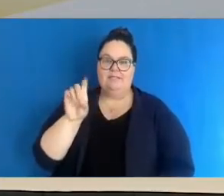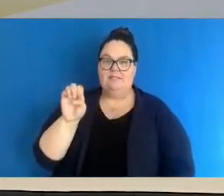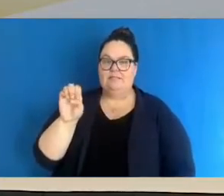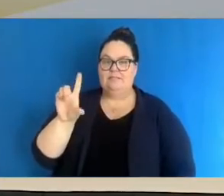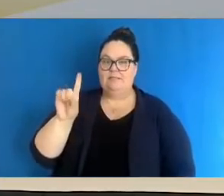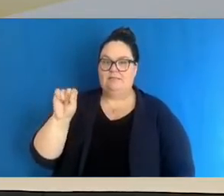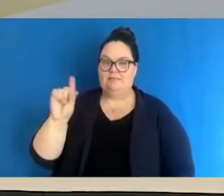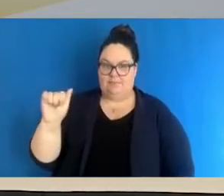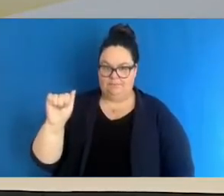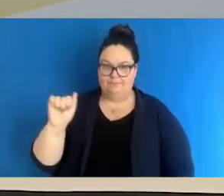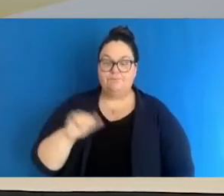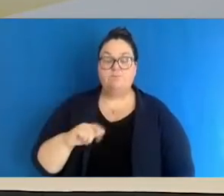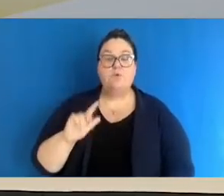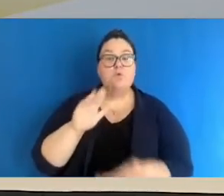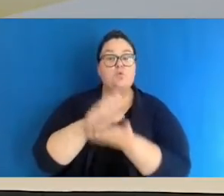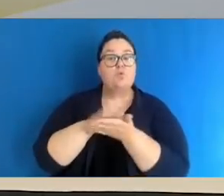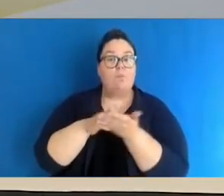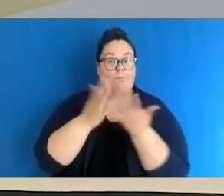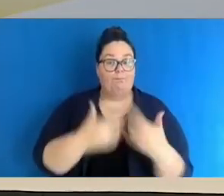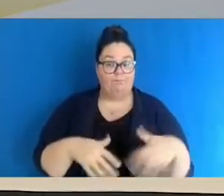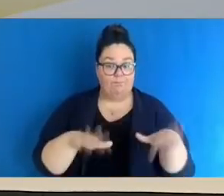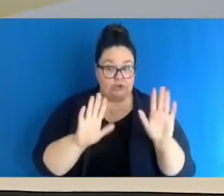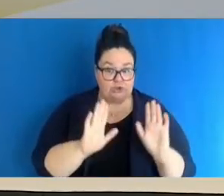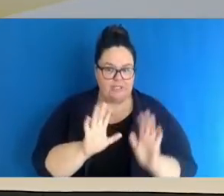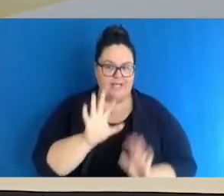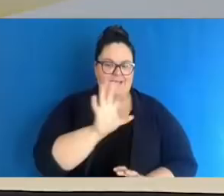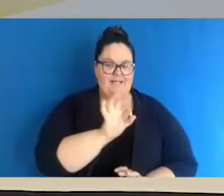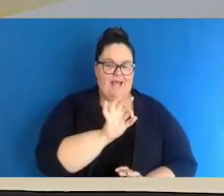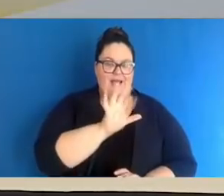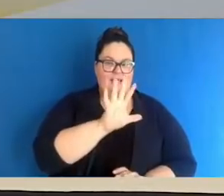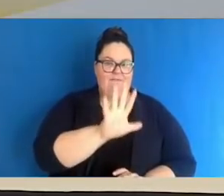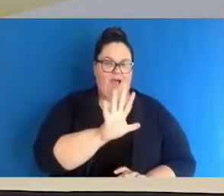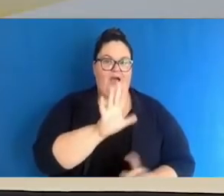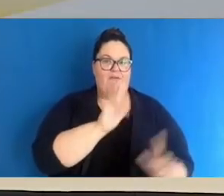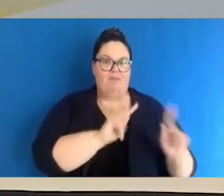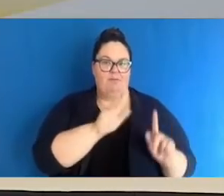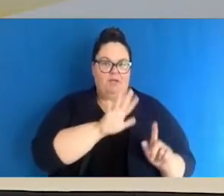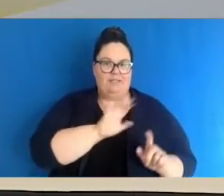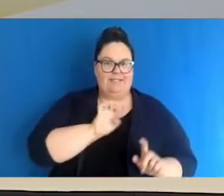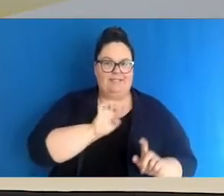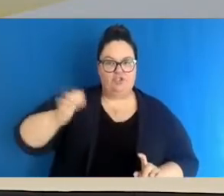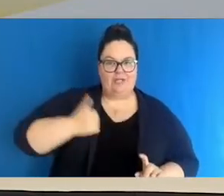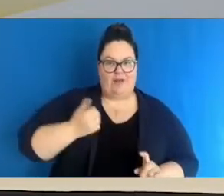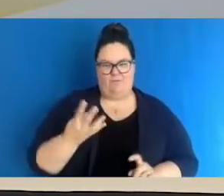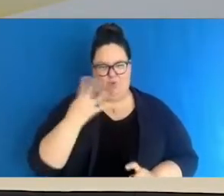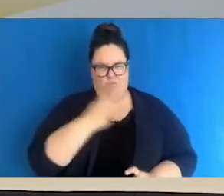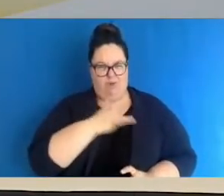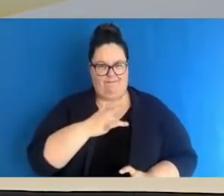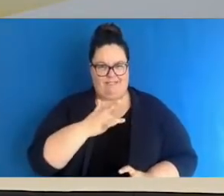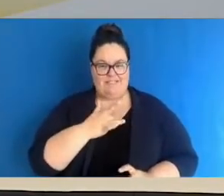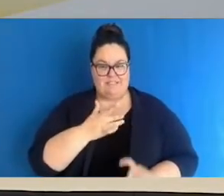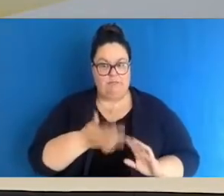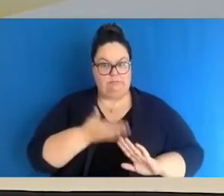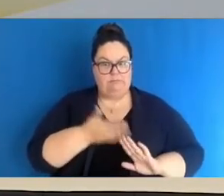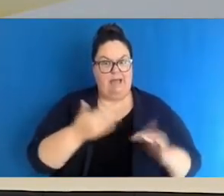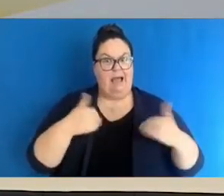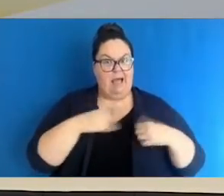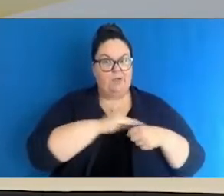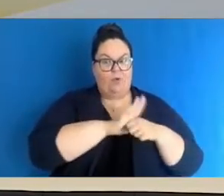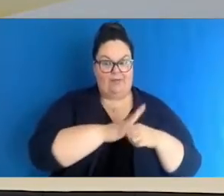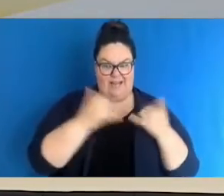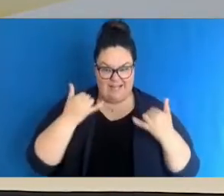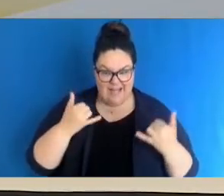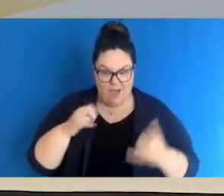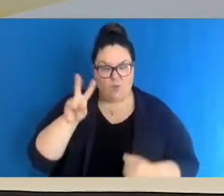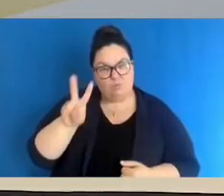At the end of the school year, there were 95 active cases in Atlantic Canada, and currently there are 259 active cases in the